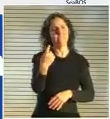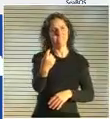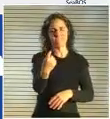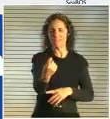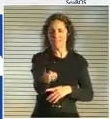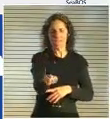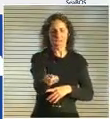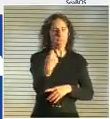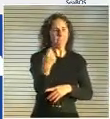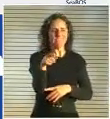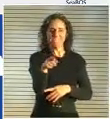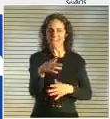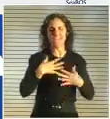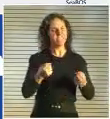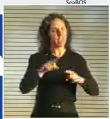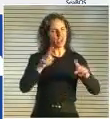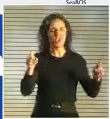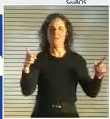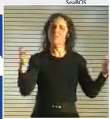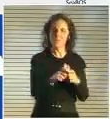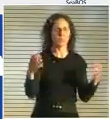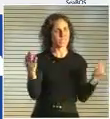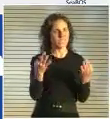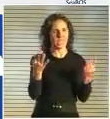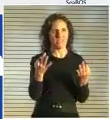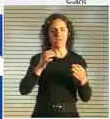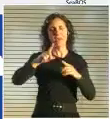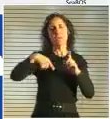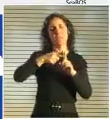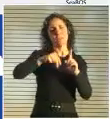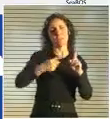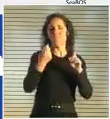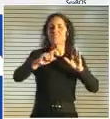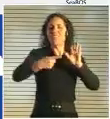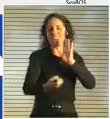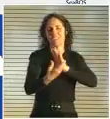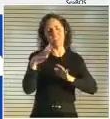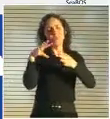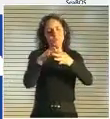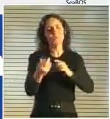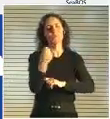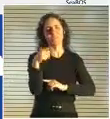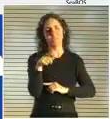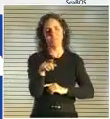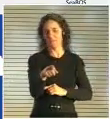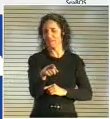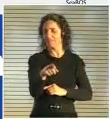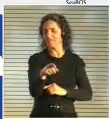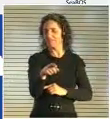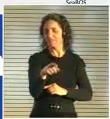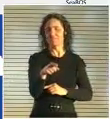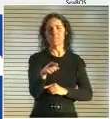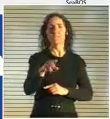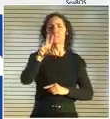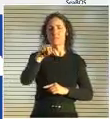industry tools and shaping industry frameworks. And this is SBTI was mentioned there earlier, the Science-Based Target Initiative. We've been